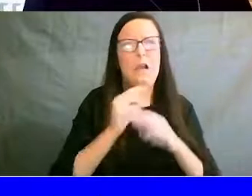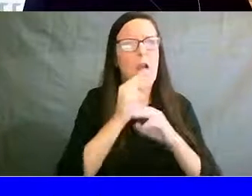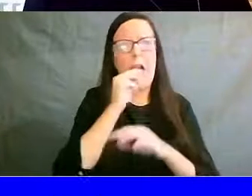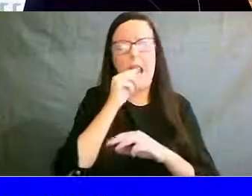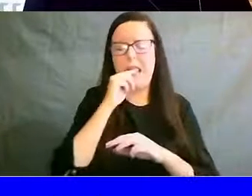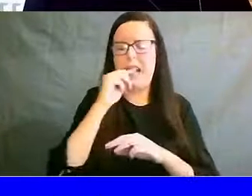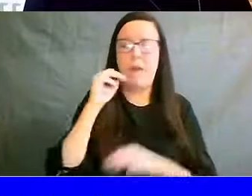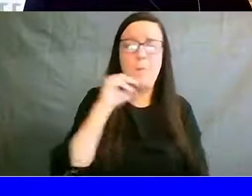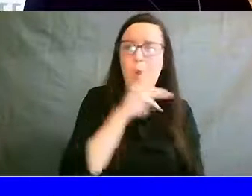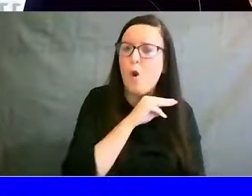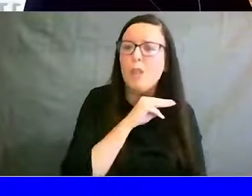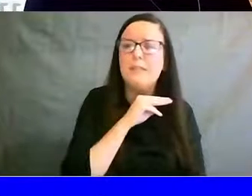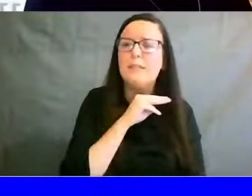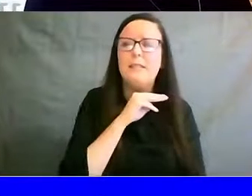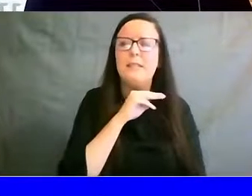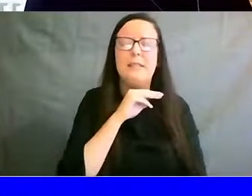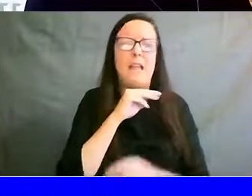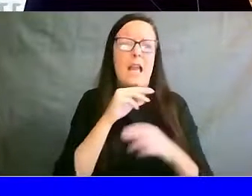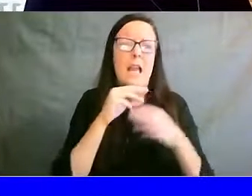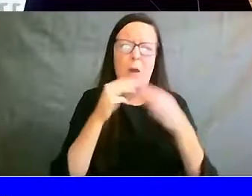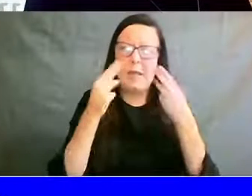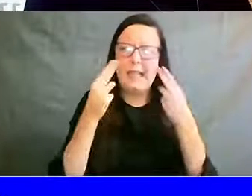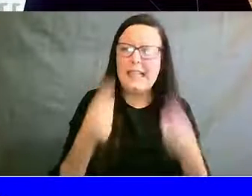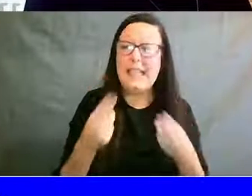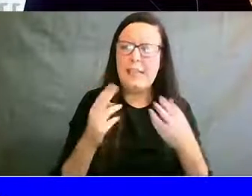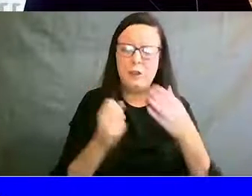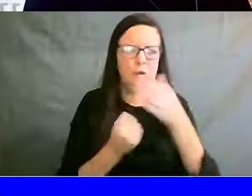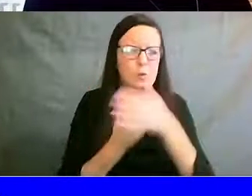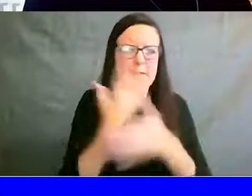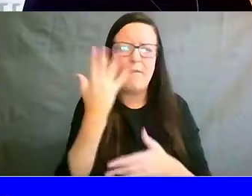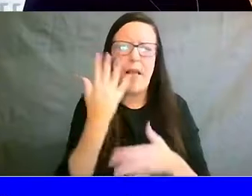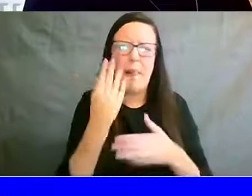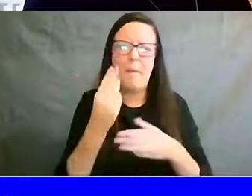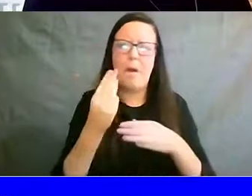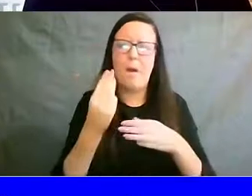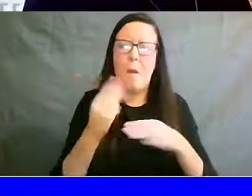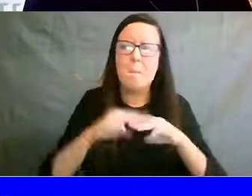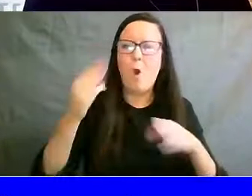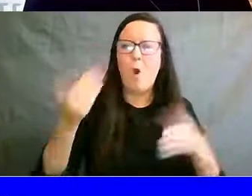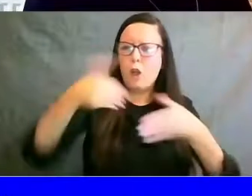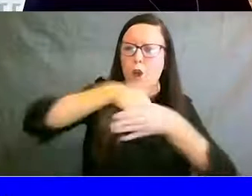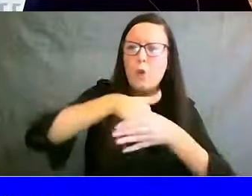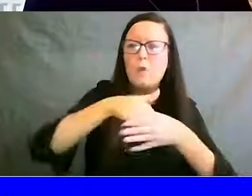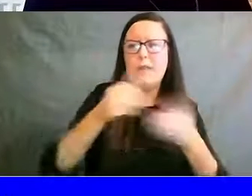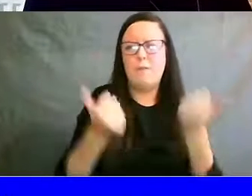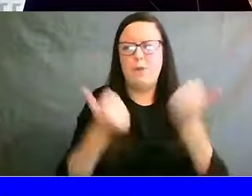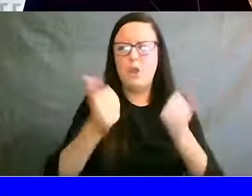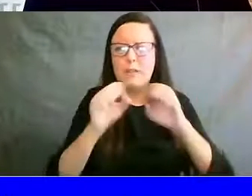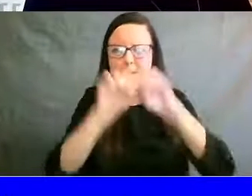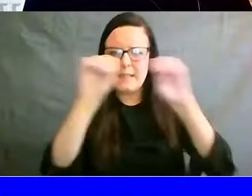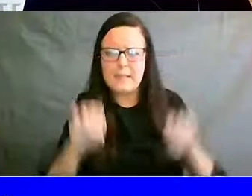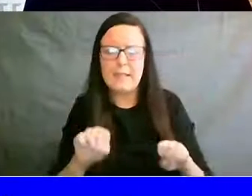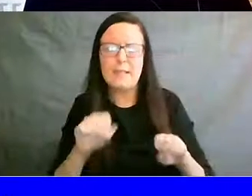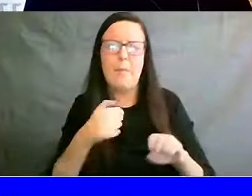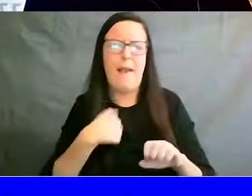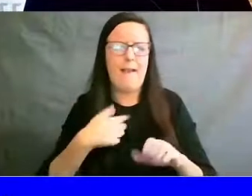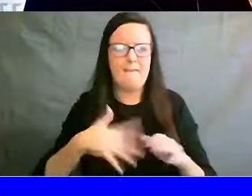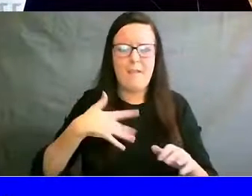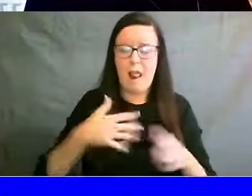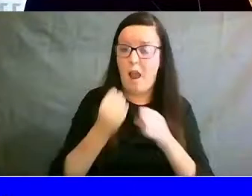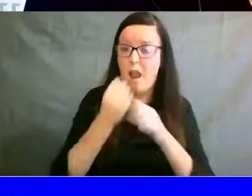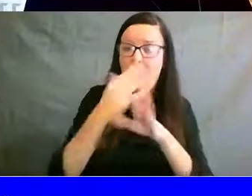if we want to develop a more inclusive justice system. I think for our project,